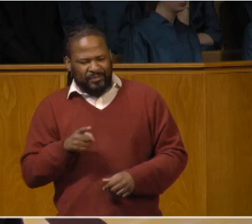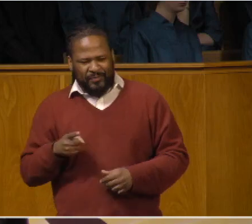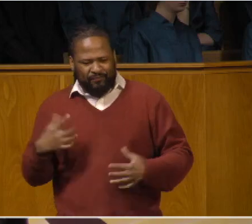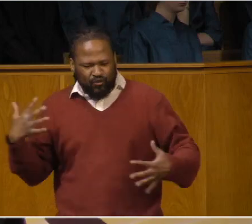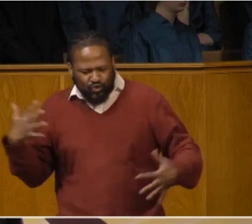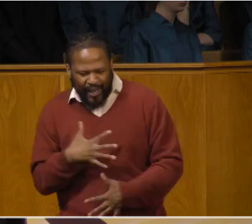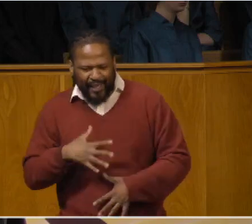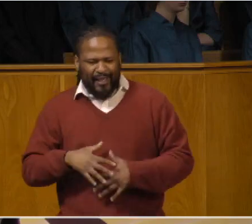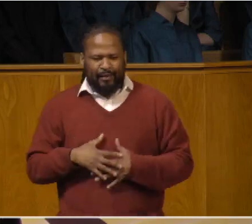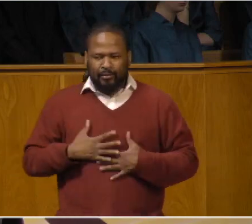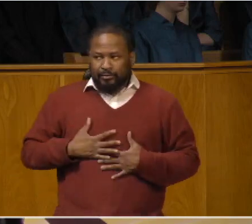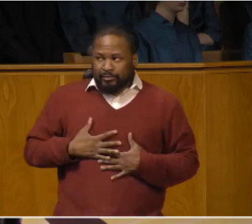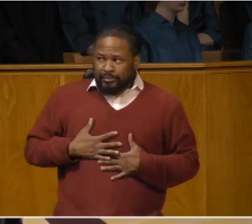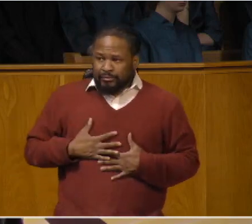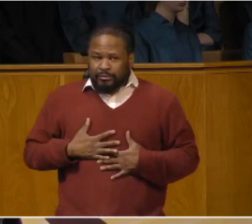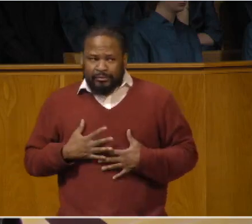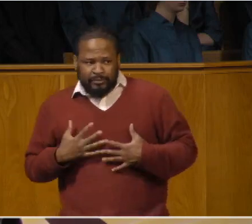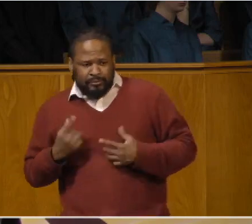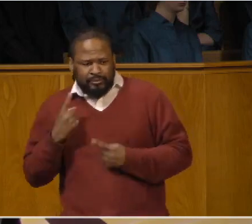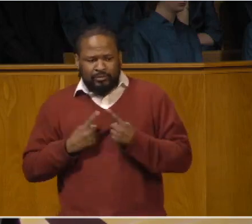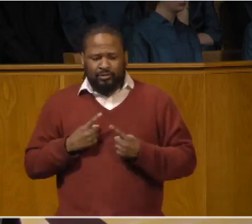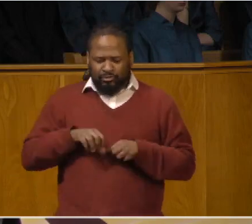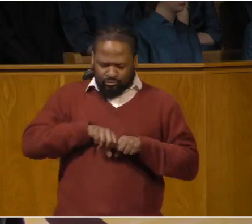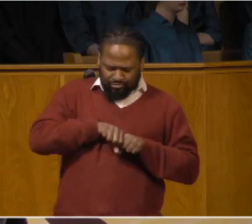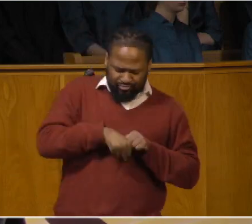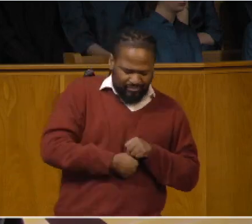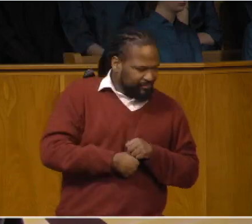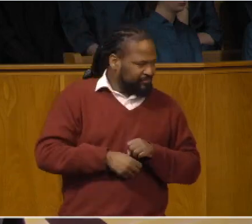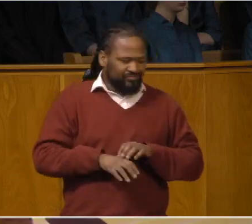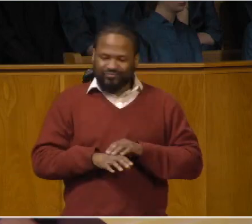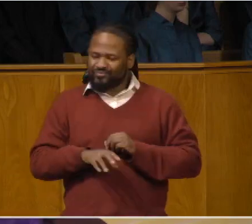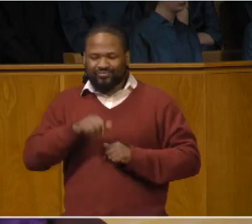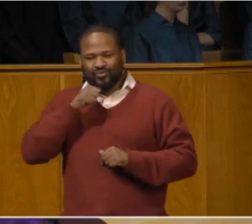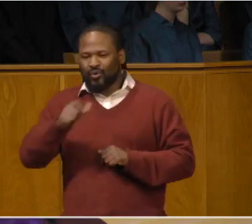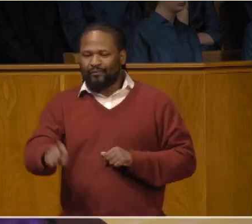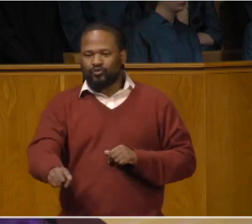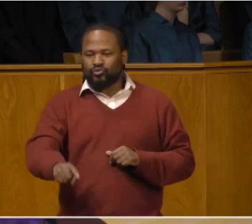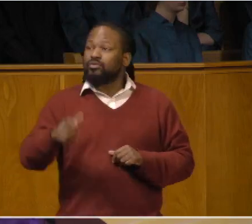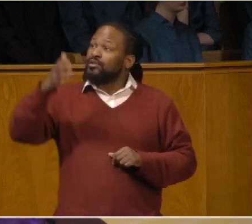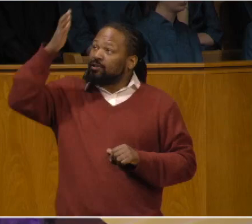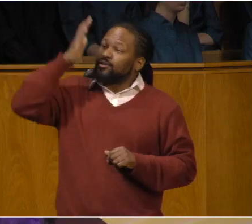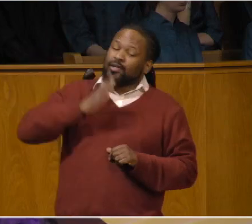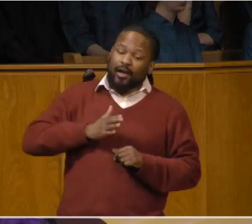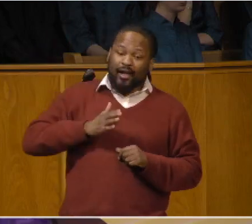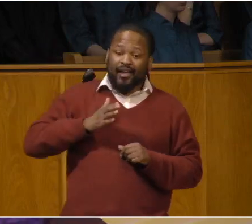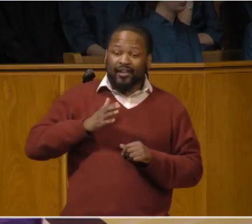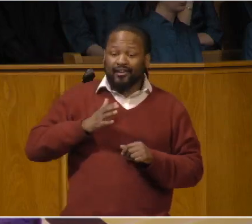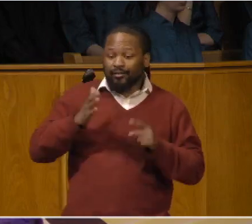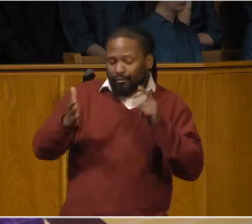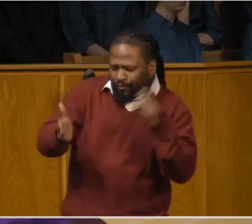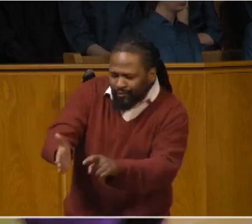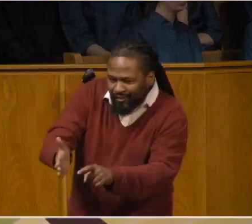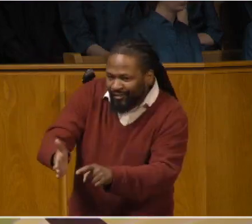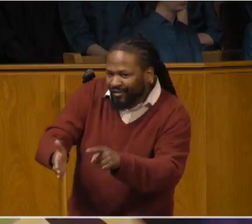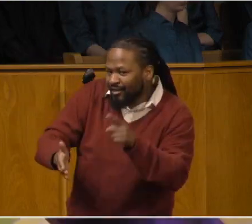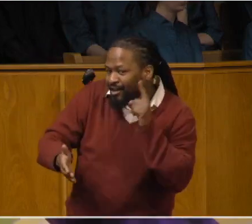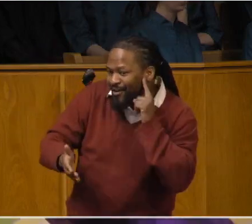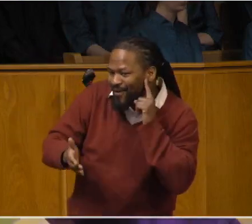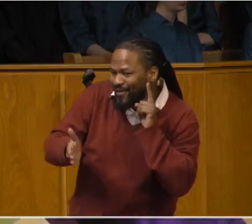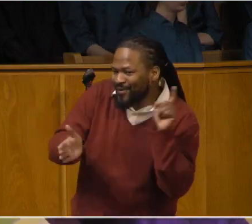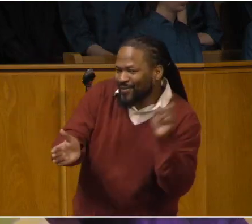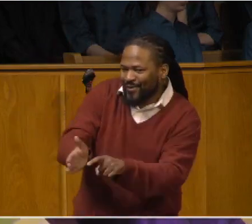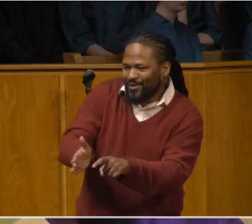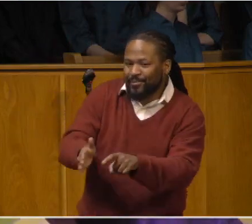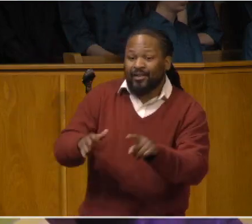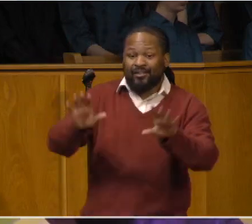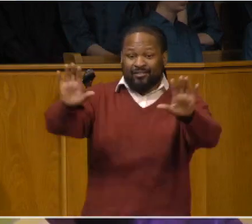concerned. Don't mourn. God has heard the voice, the cry of the boy, and get this, he heard him where he